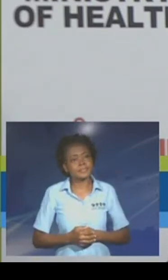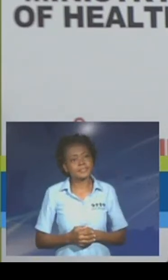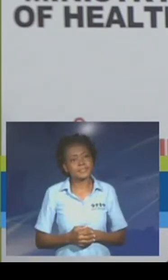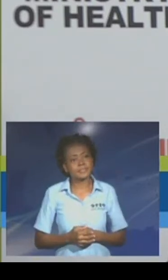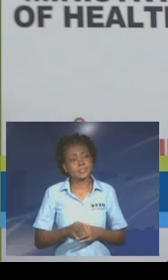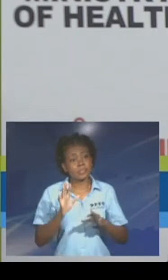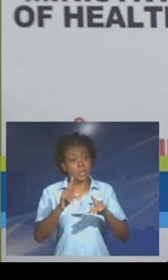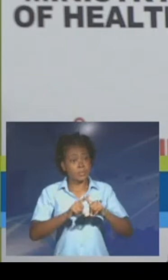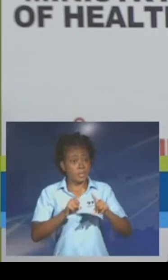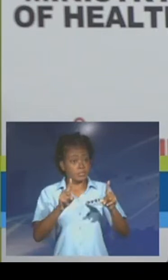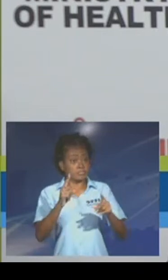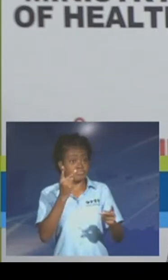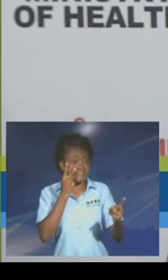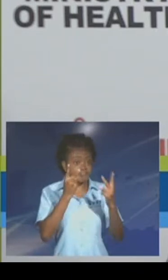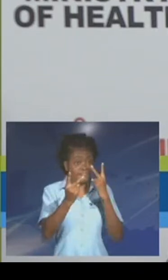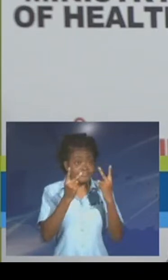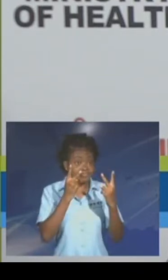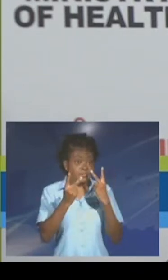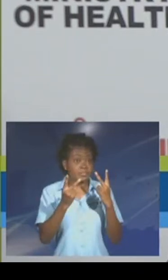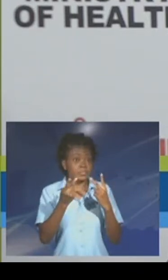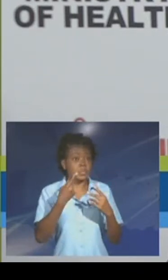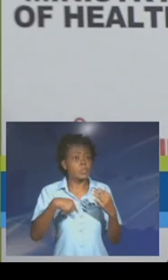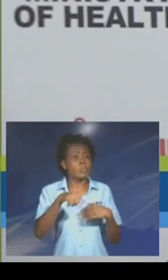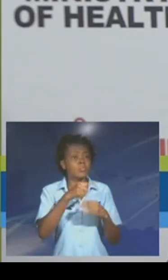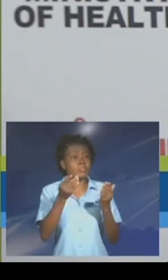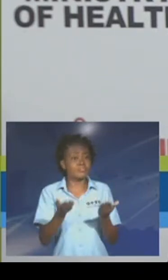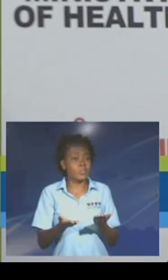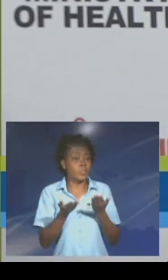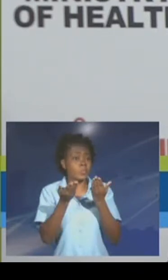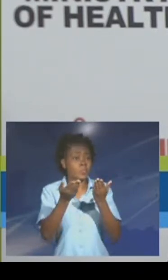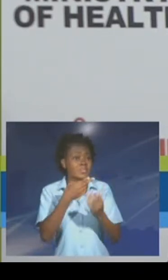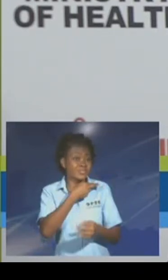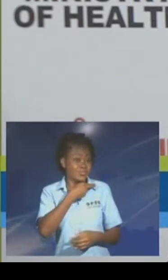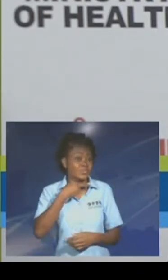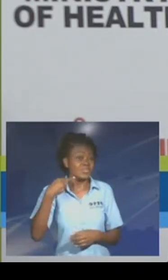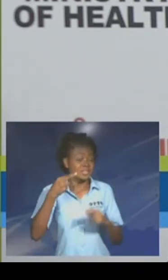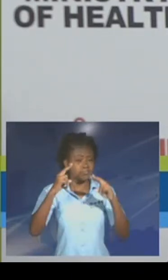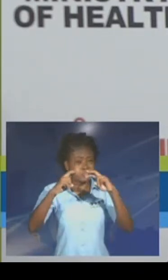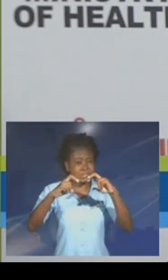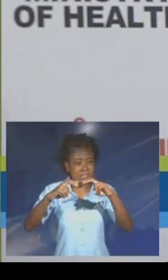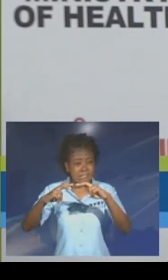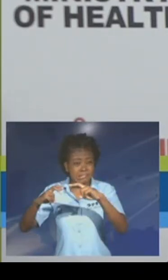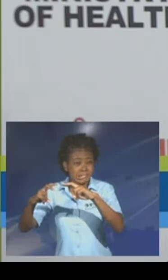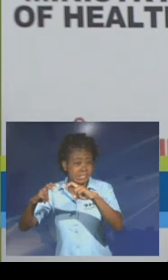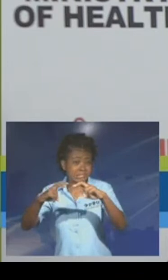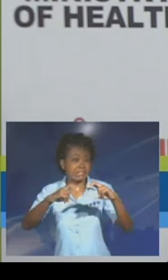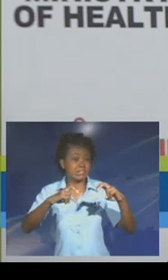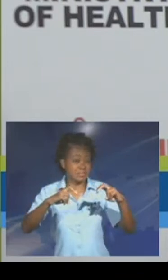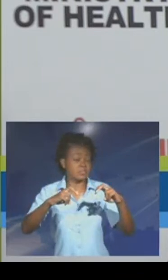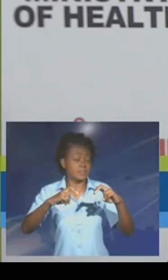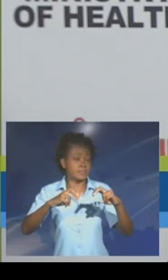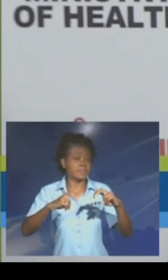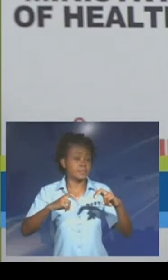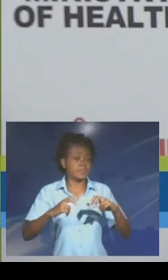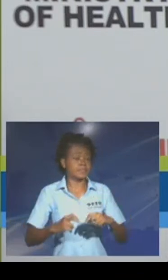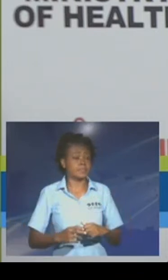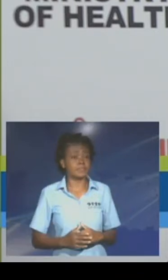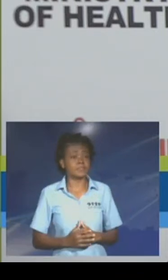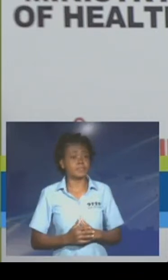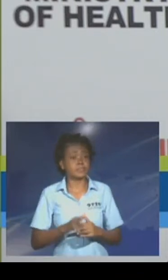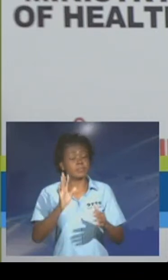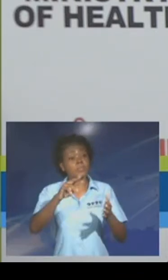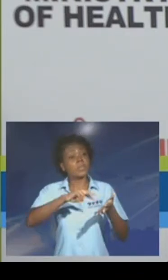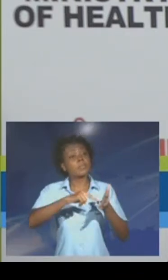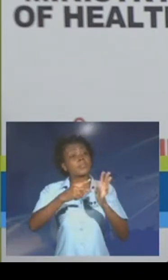that we have presented to you and that will be on the Ministry of Health's website. It is personal